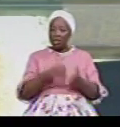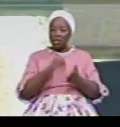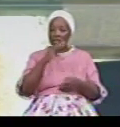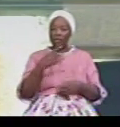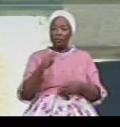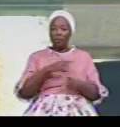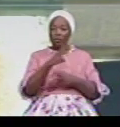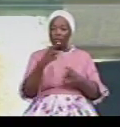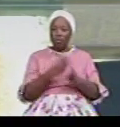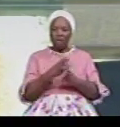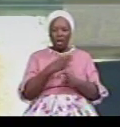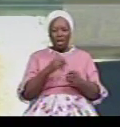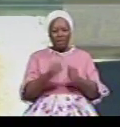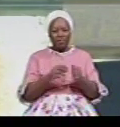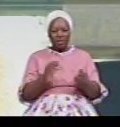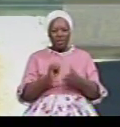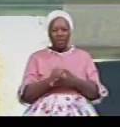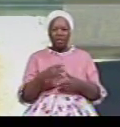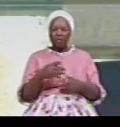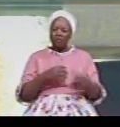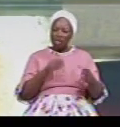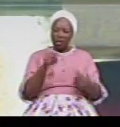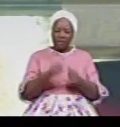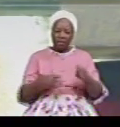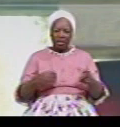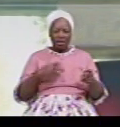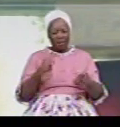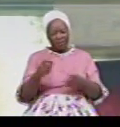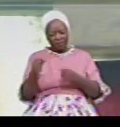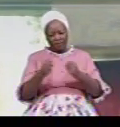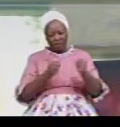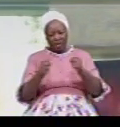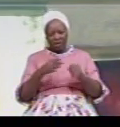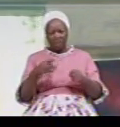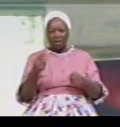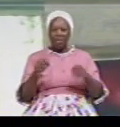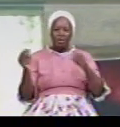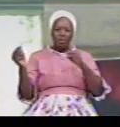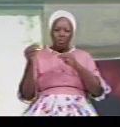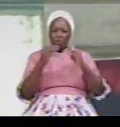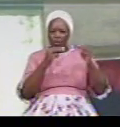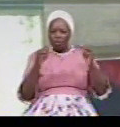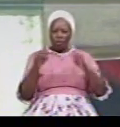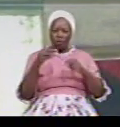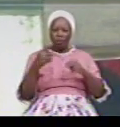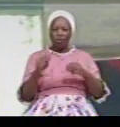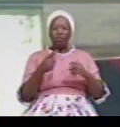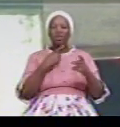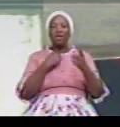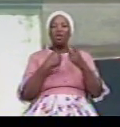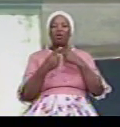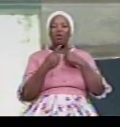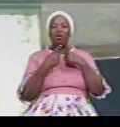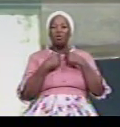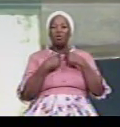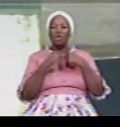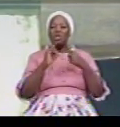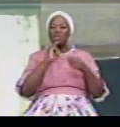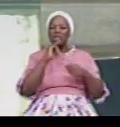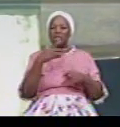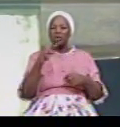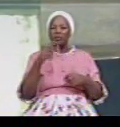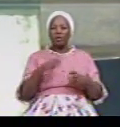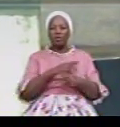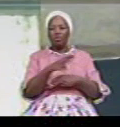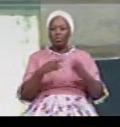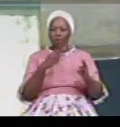Everything, the fighting, the war, the lust, is of the world. It